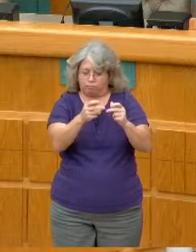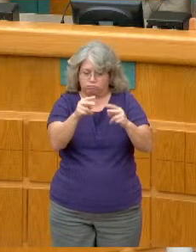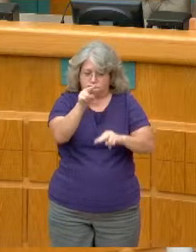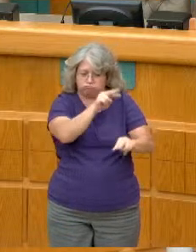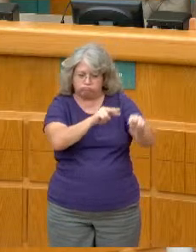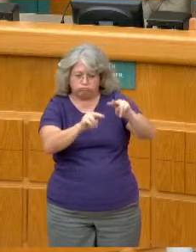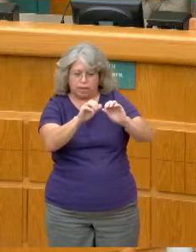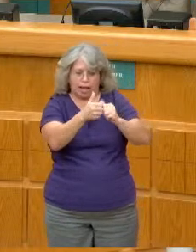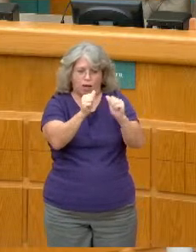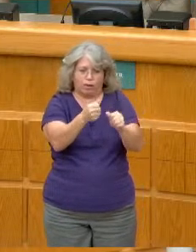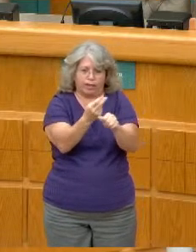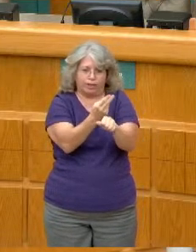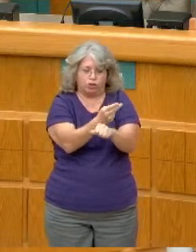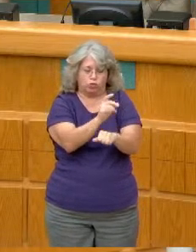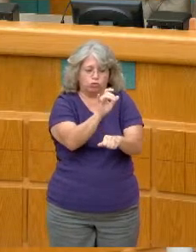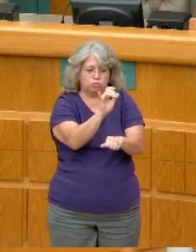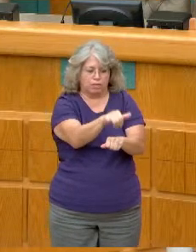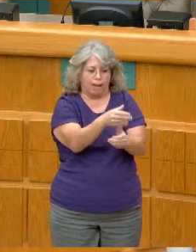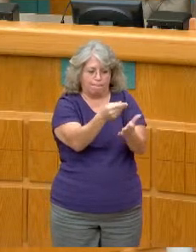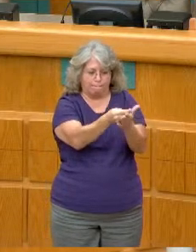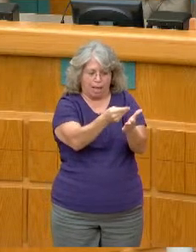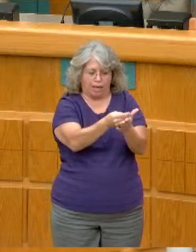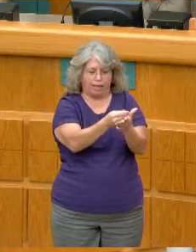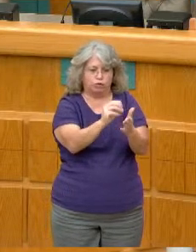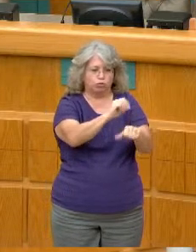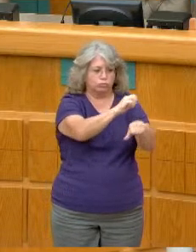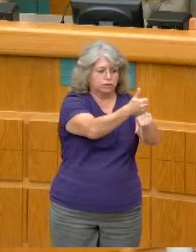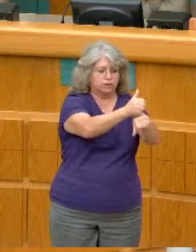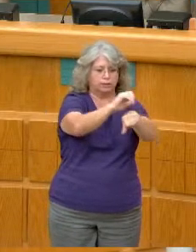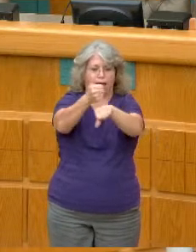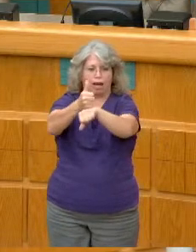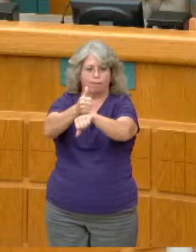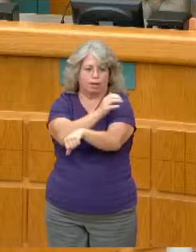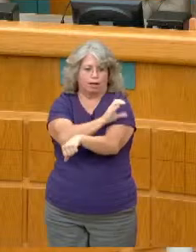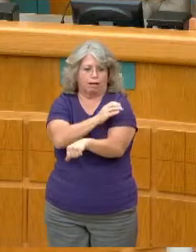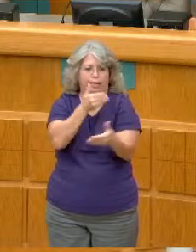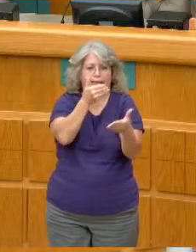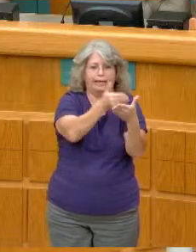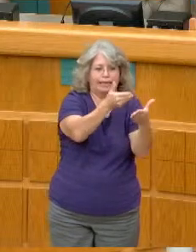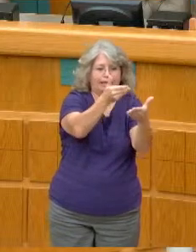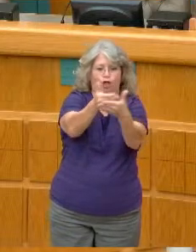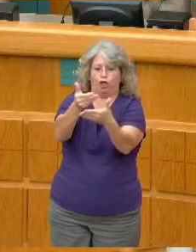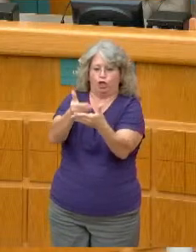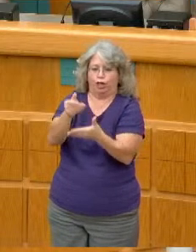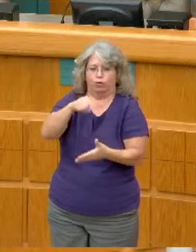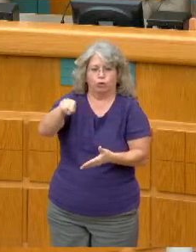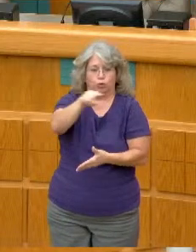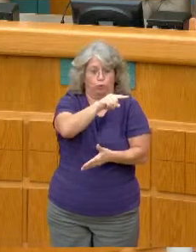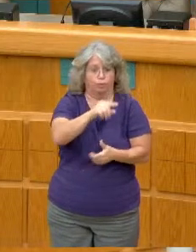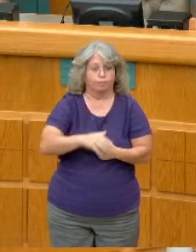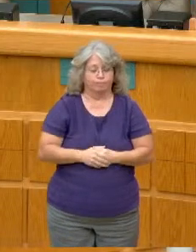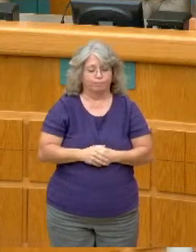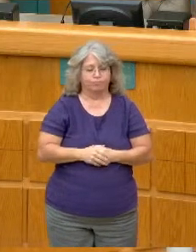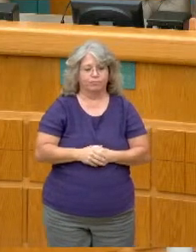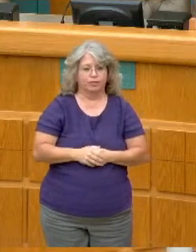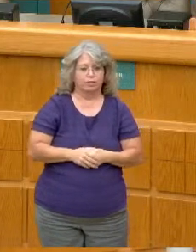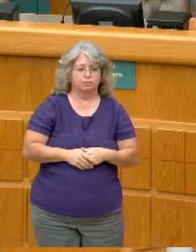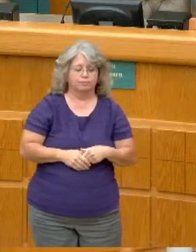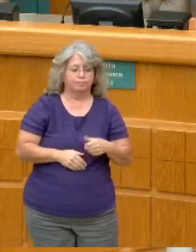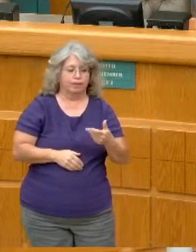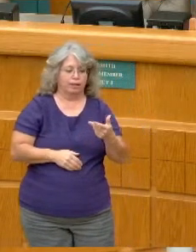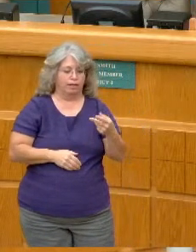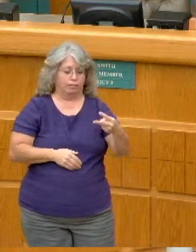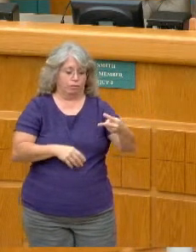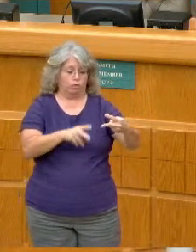hot really fast. So we're going to be looking for ways that we can use these dollars to help get us to the vaccination